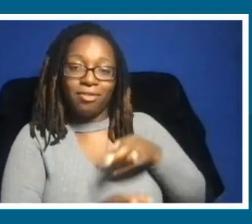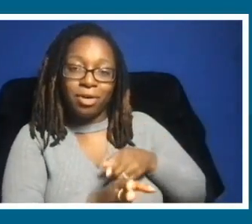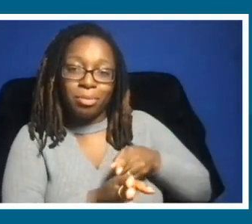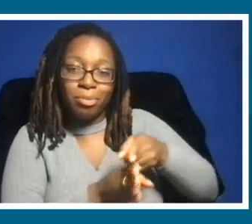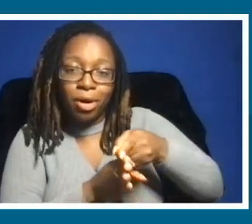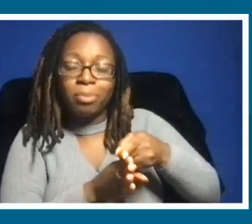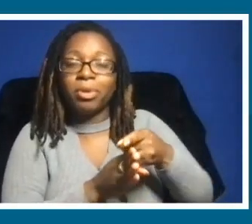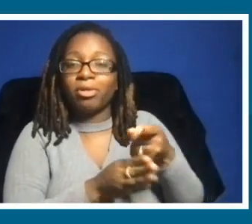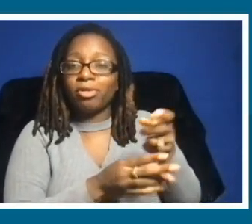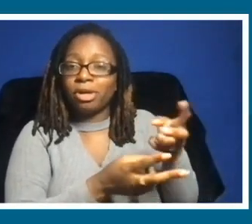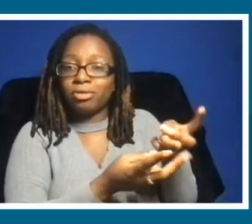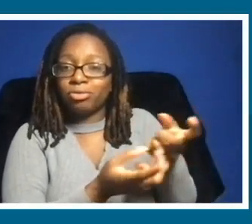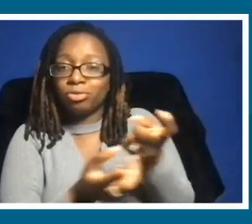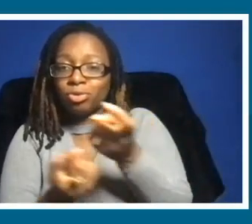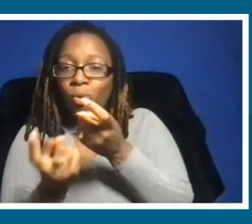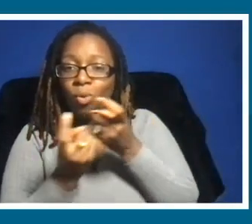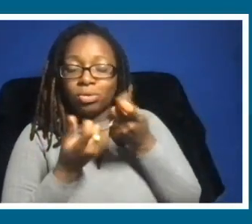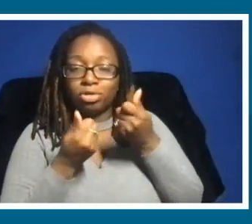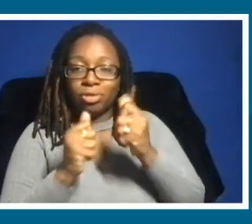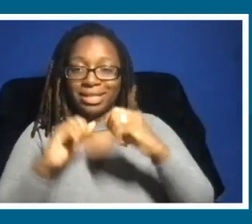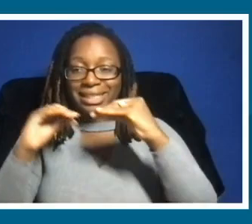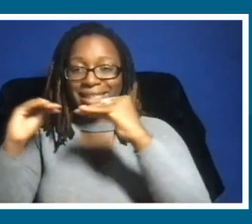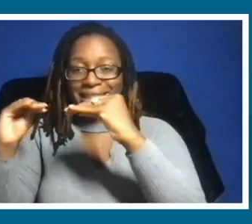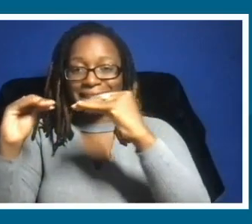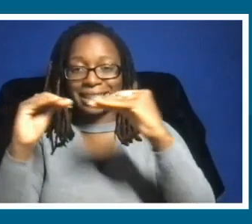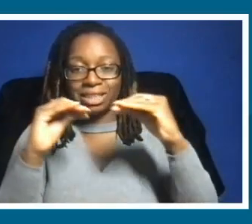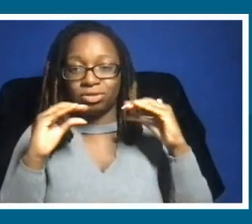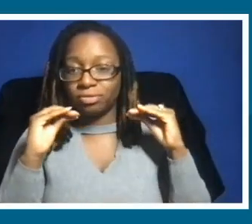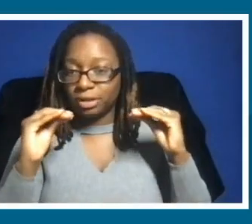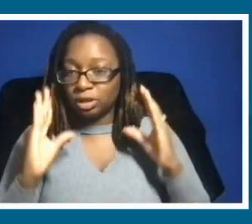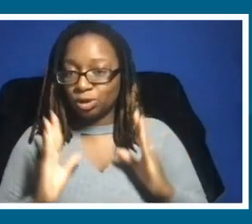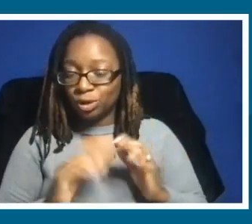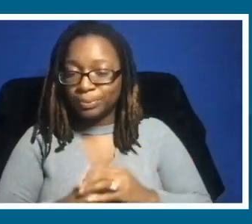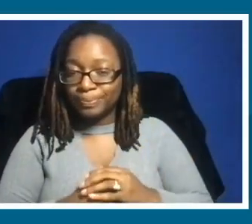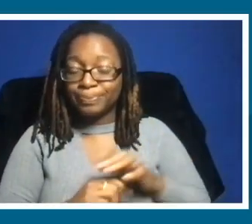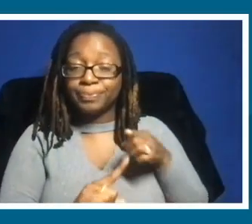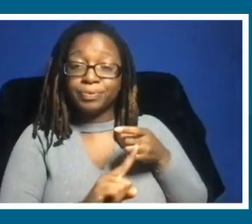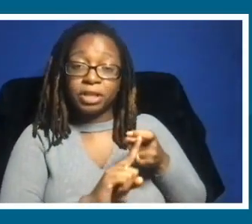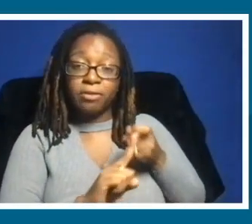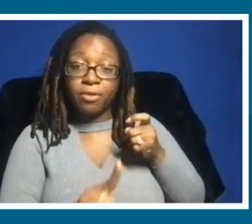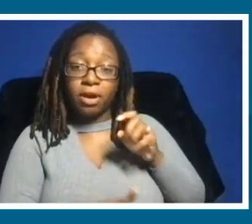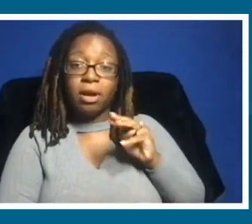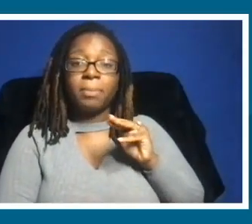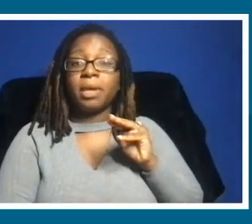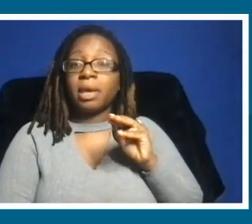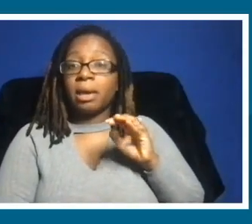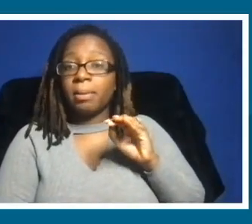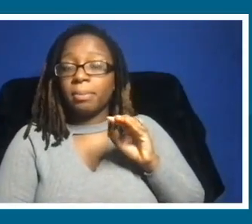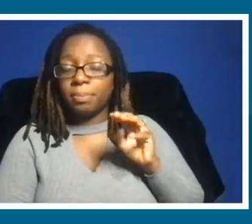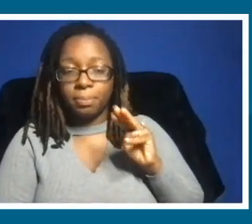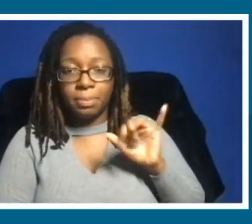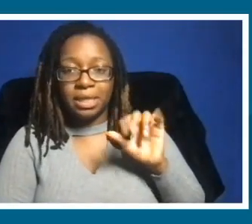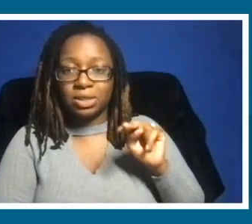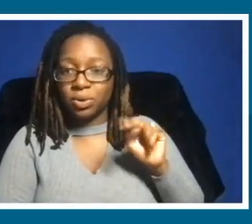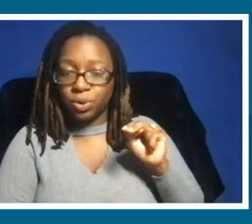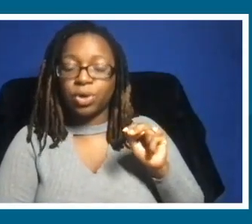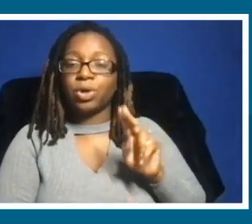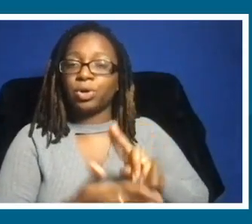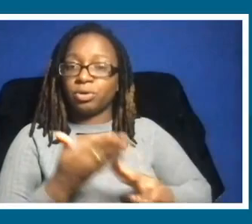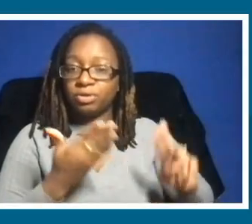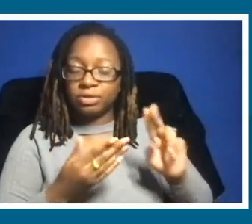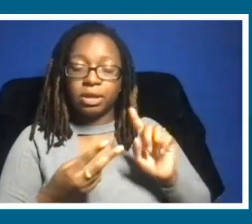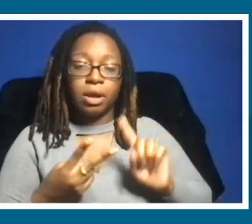engage educators. These exemplary leaders are from the Minnesota Historical Society, Mars Hill